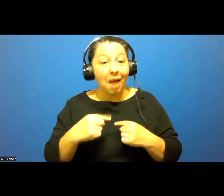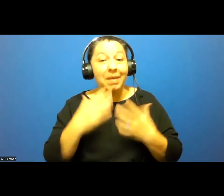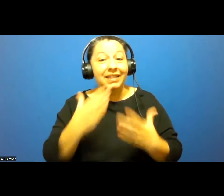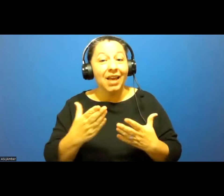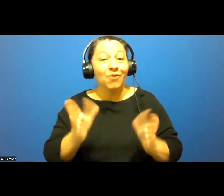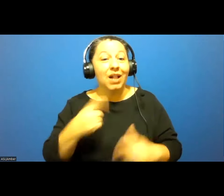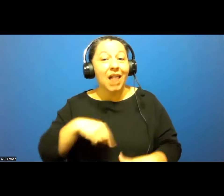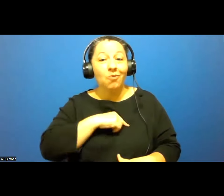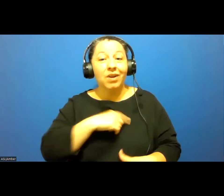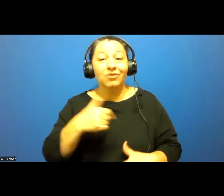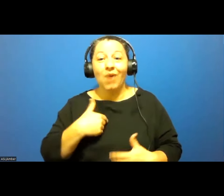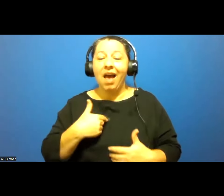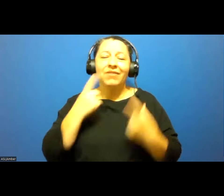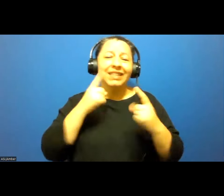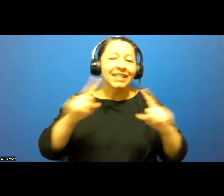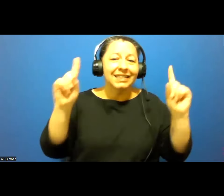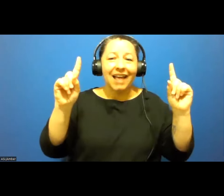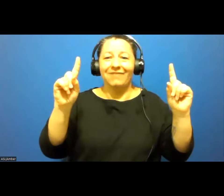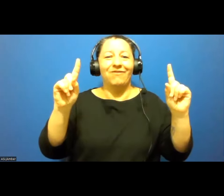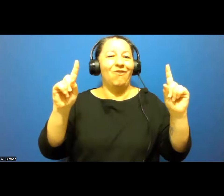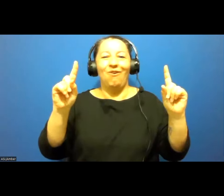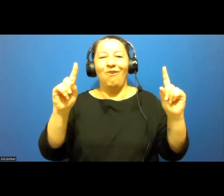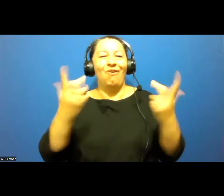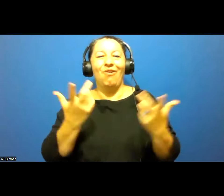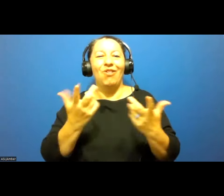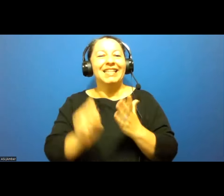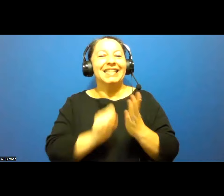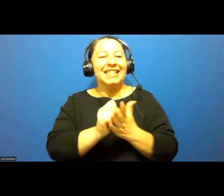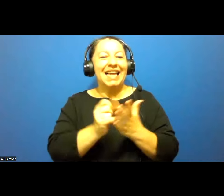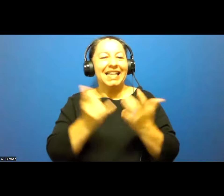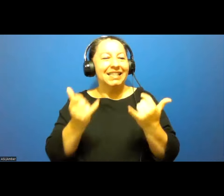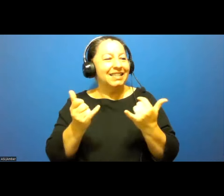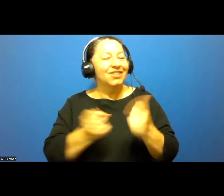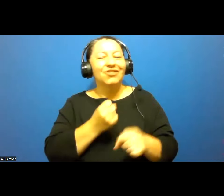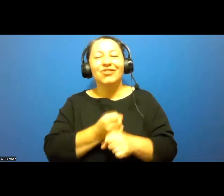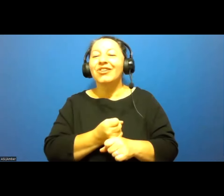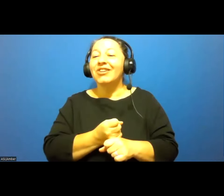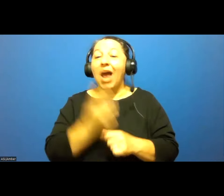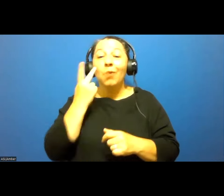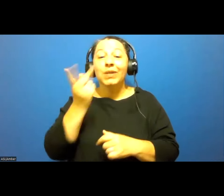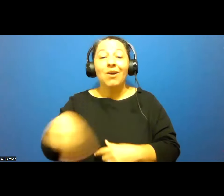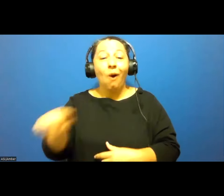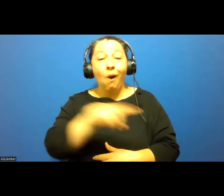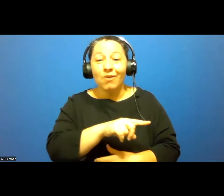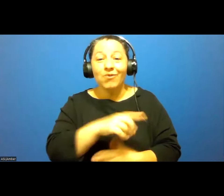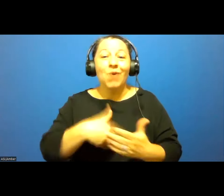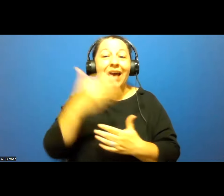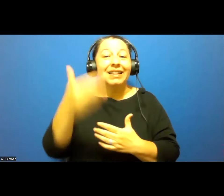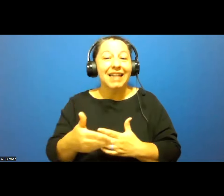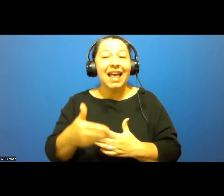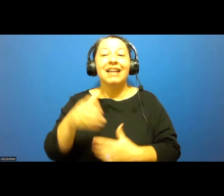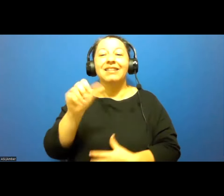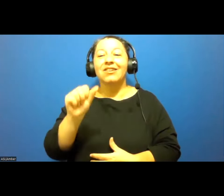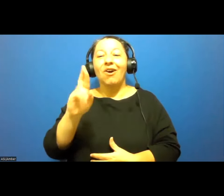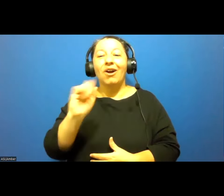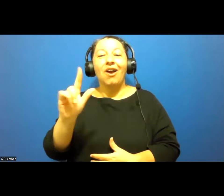allowing us to have a very successful Archaea Abridged season. And we will see you all at the next Archaea Abridged lecture